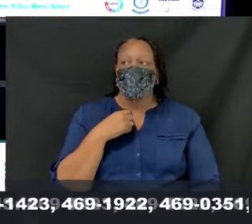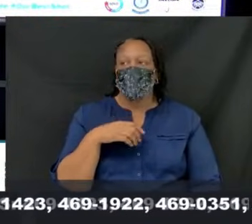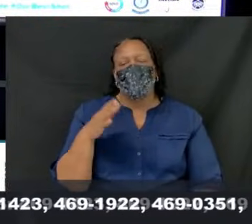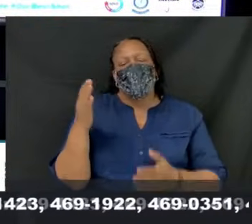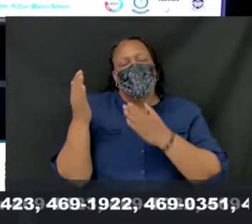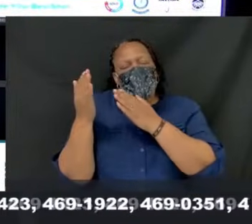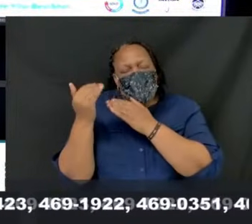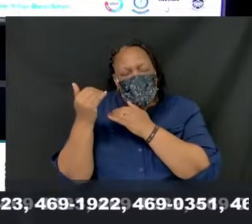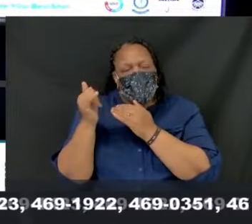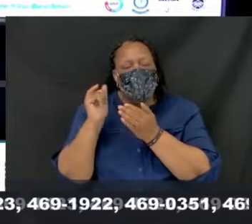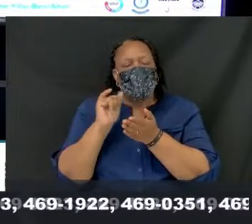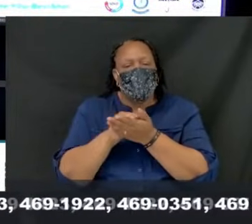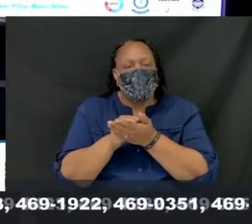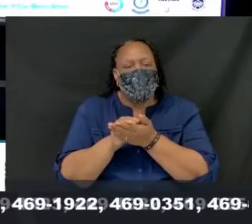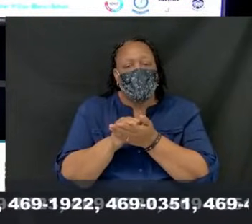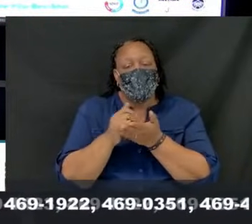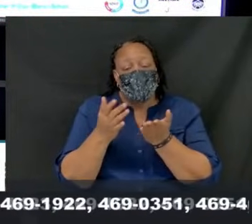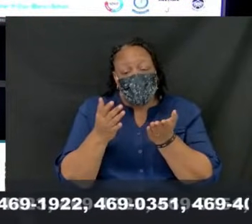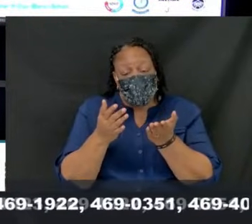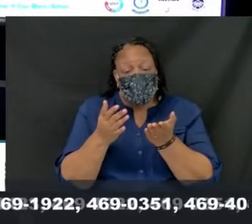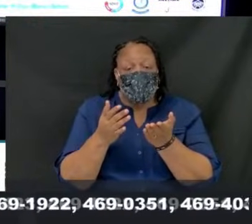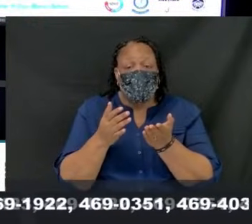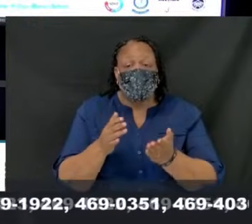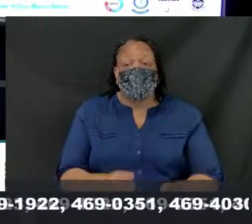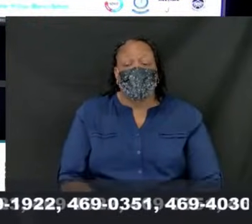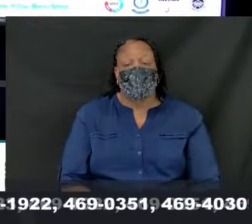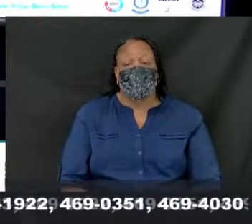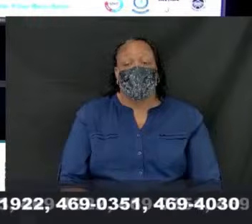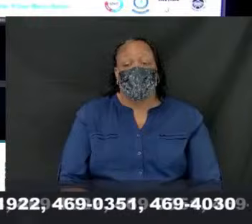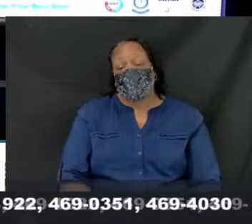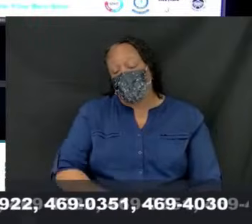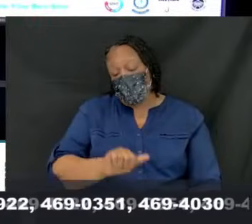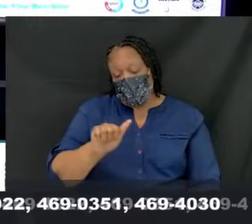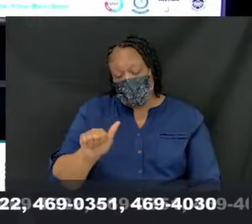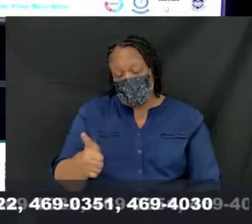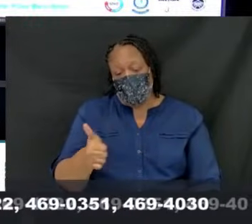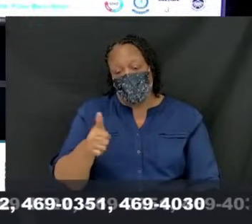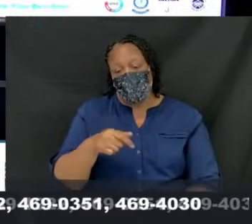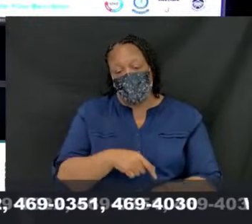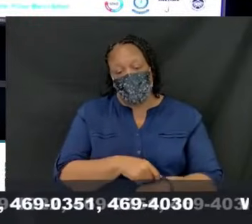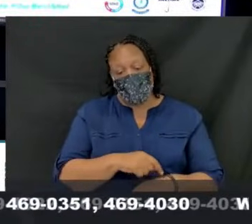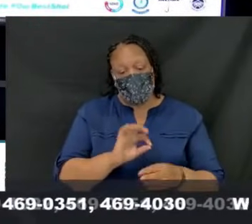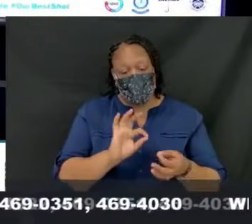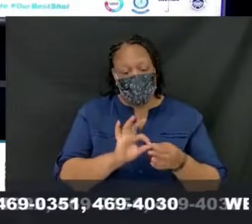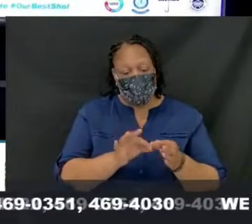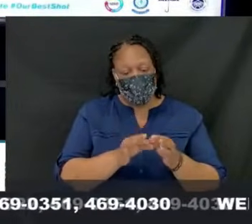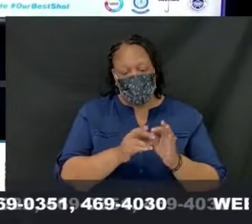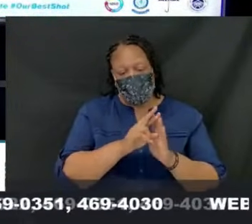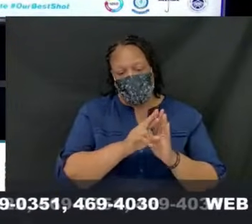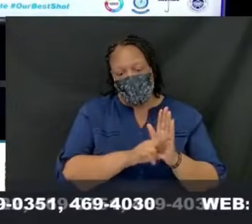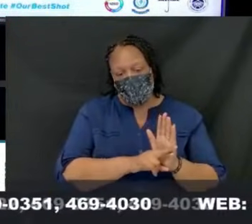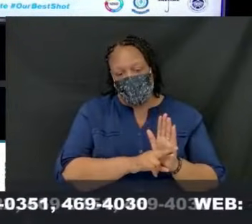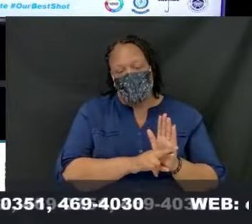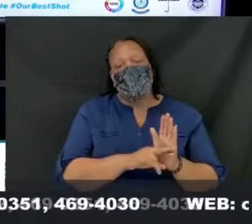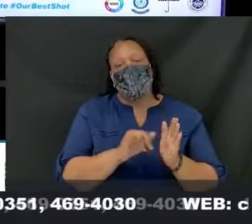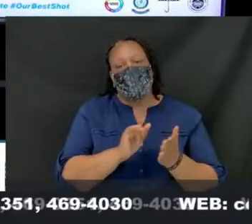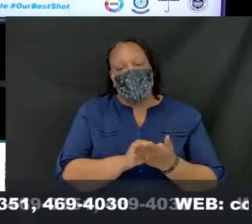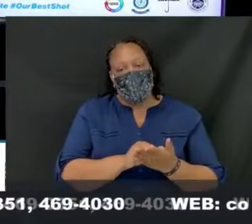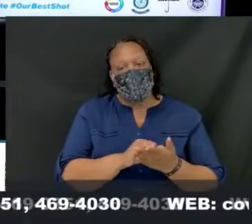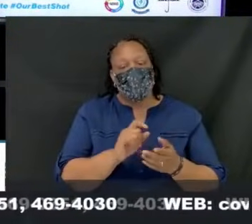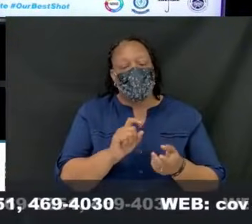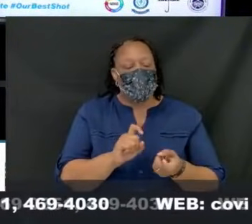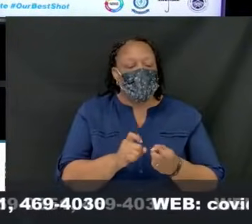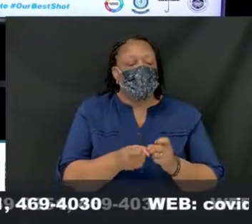hoping that by the next iterations of the regulations, we may be able to see one of the recommendations